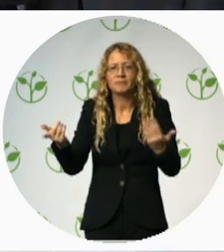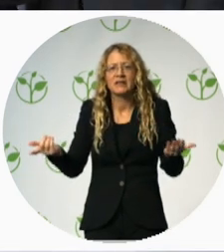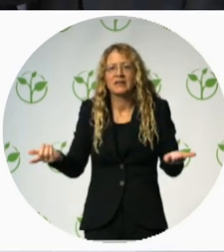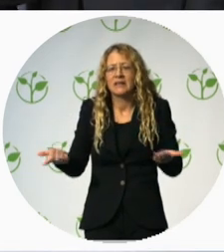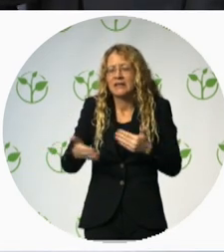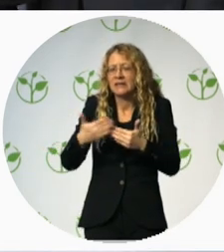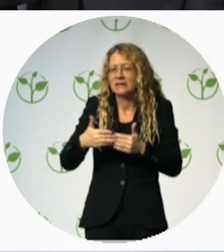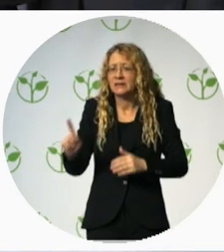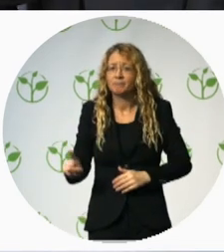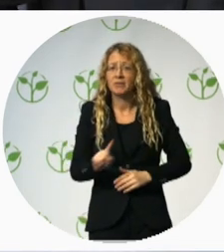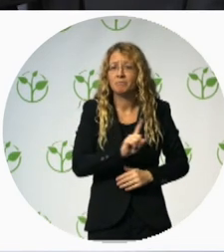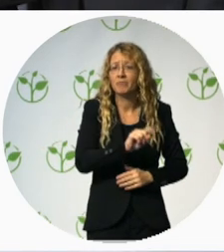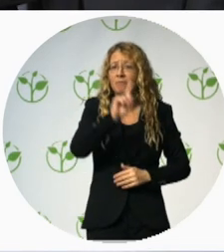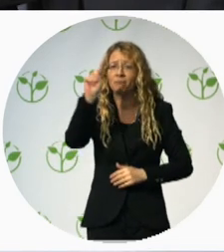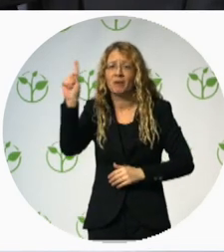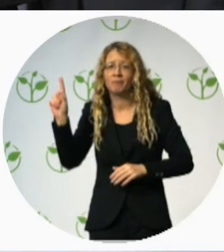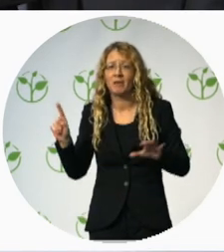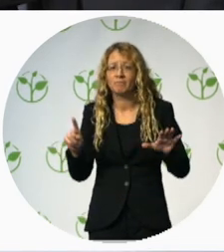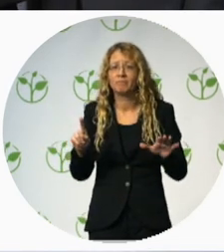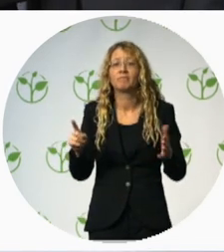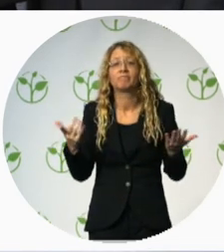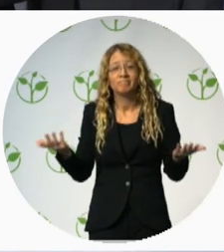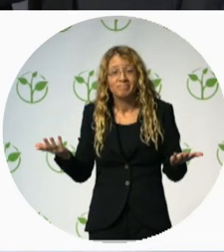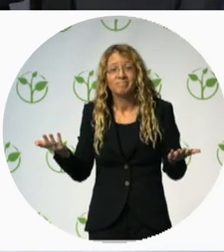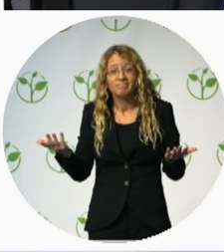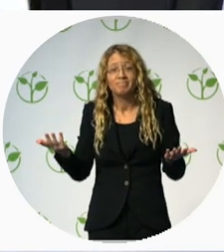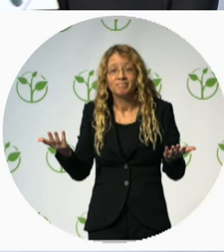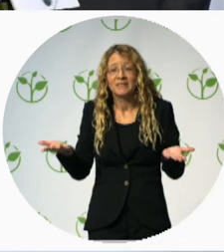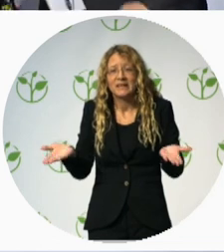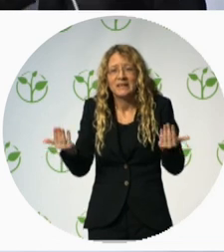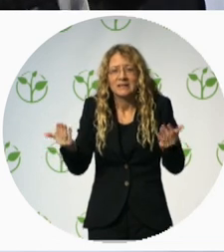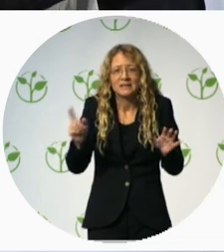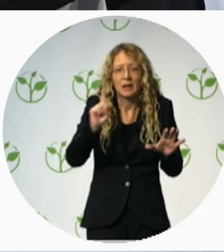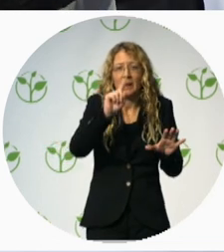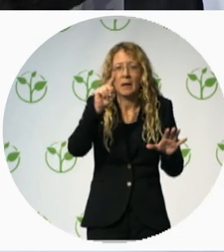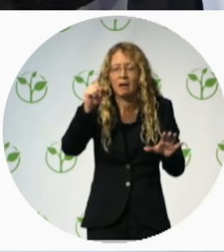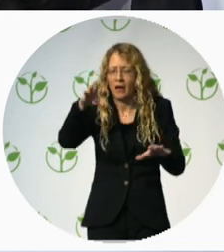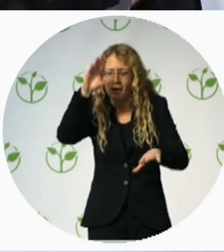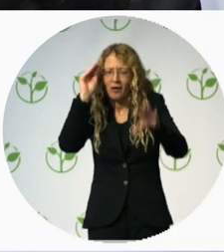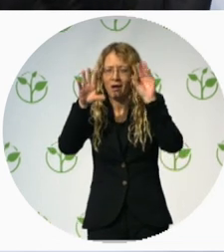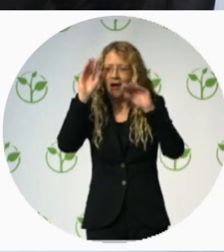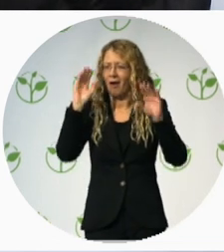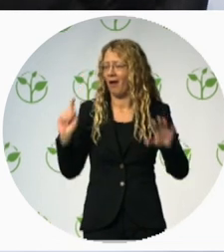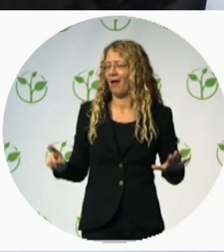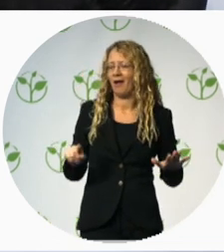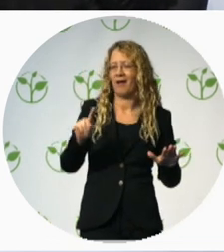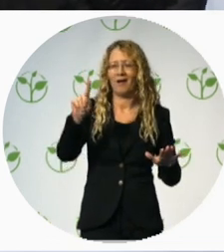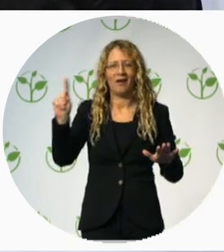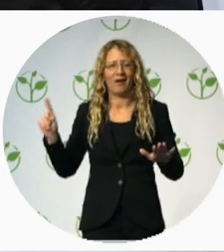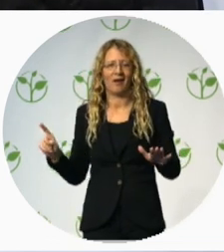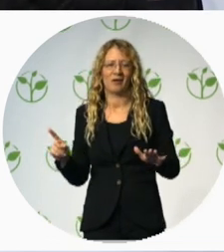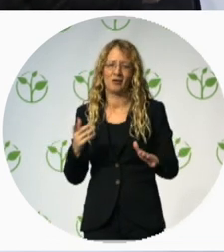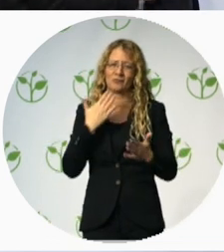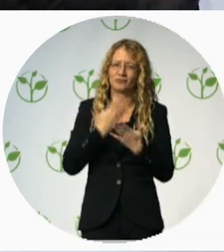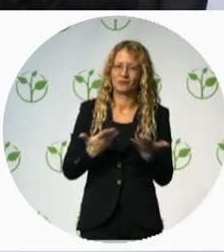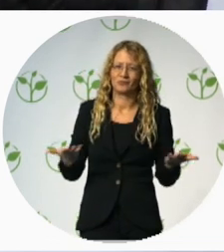accessible by including accessible templates, a built-in learning checking tools, intelligent suggestions for alternative image text, and